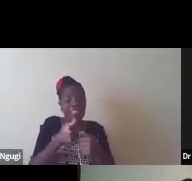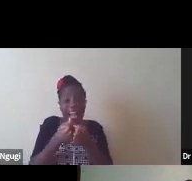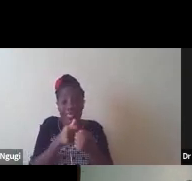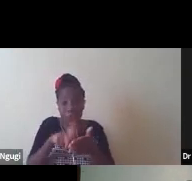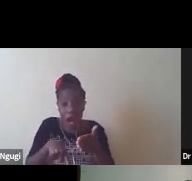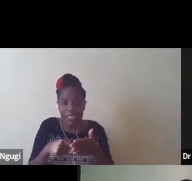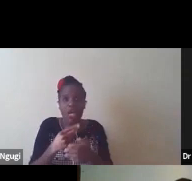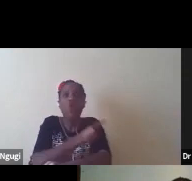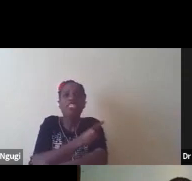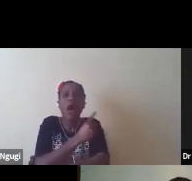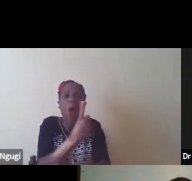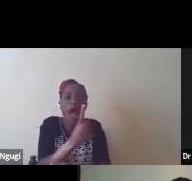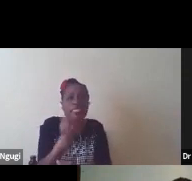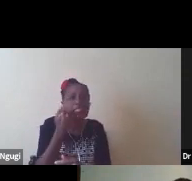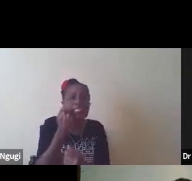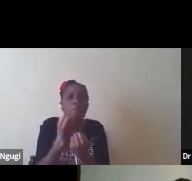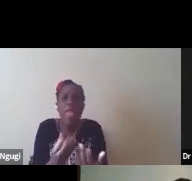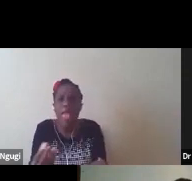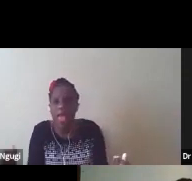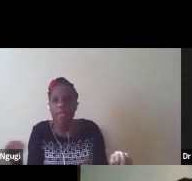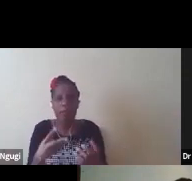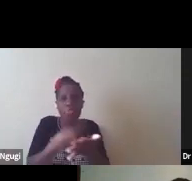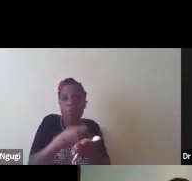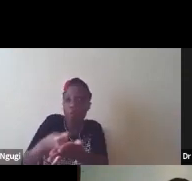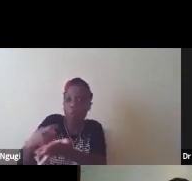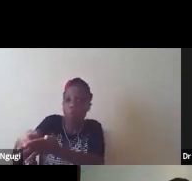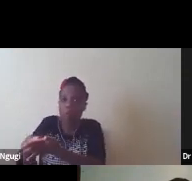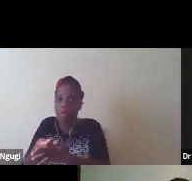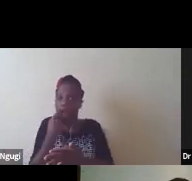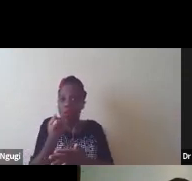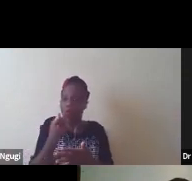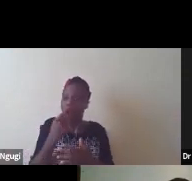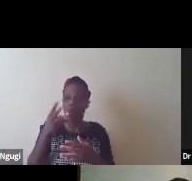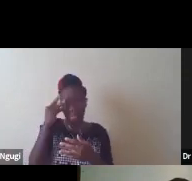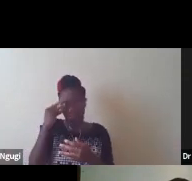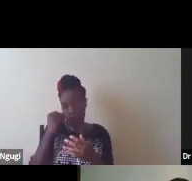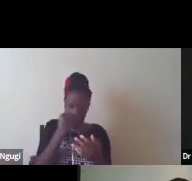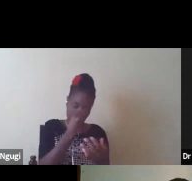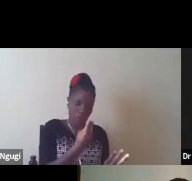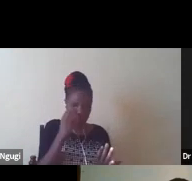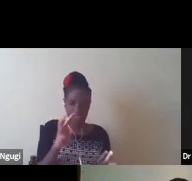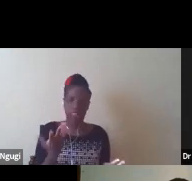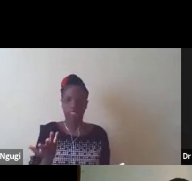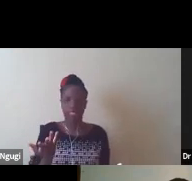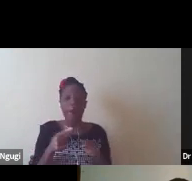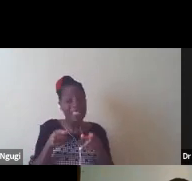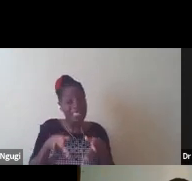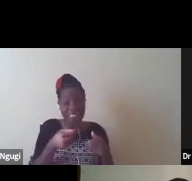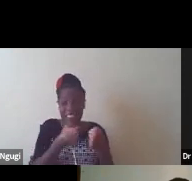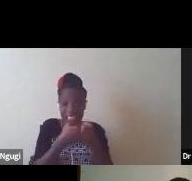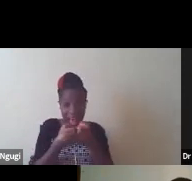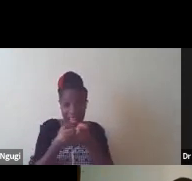some more time and do more talking, we can get them to comply. I think in a few cases, you still have challenges. And that is why at that point, you need to